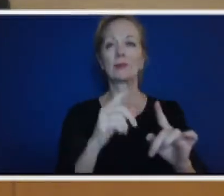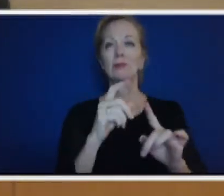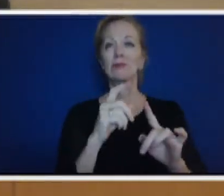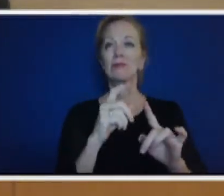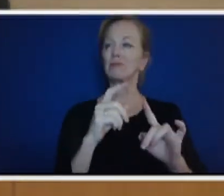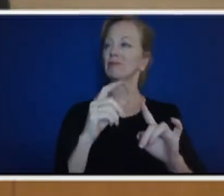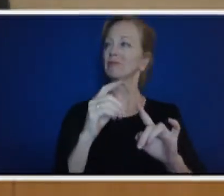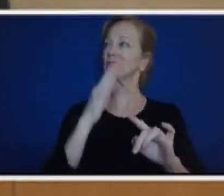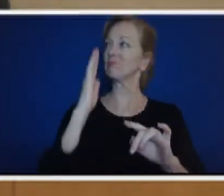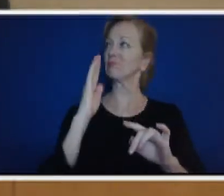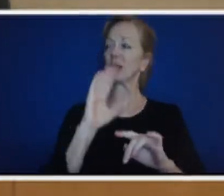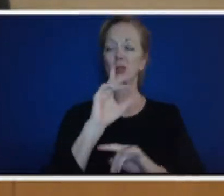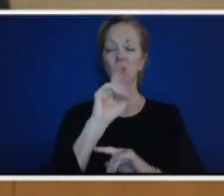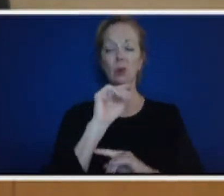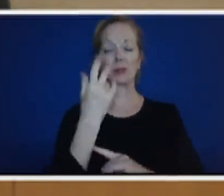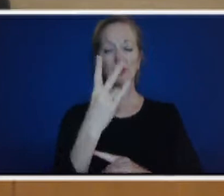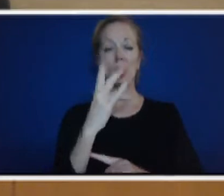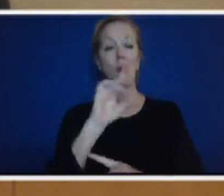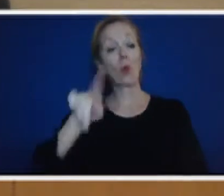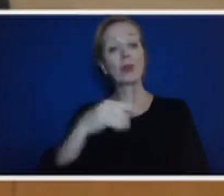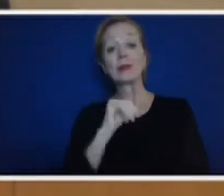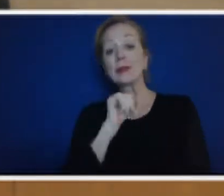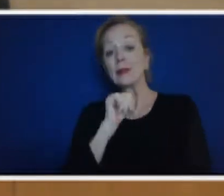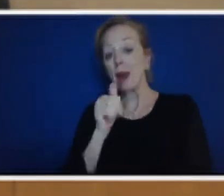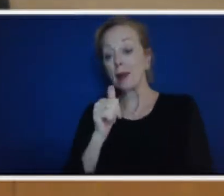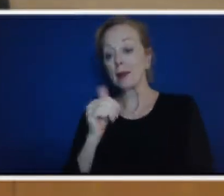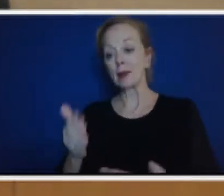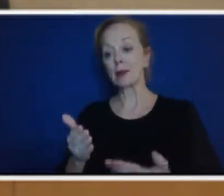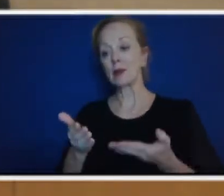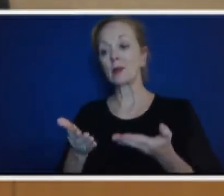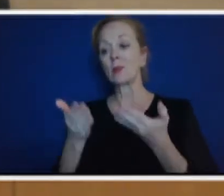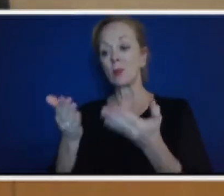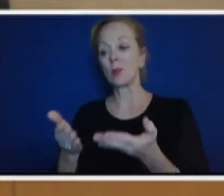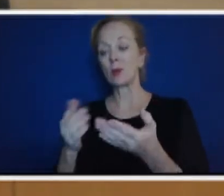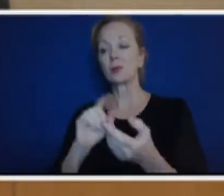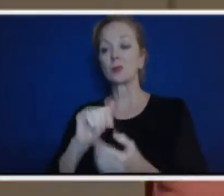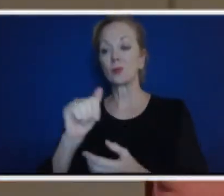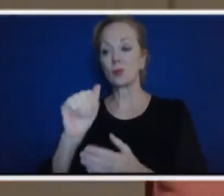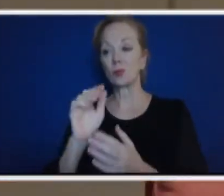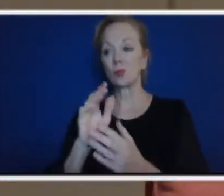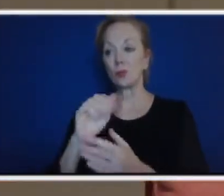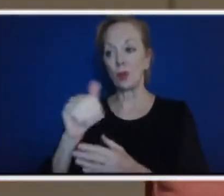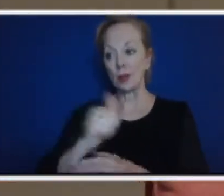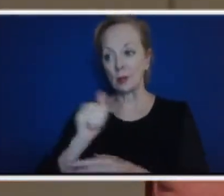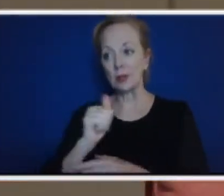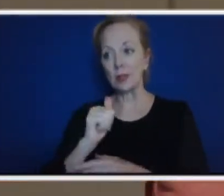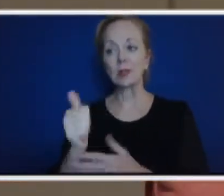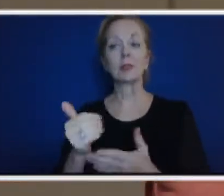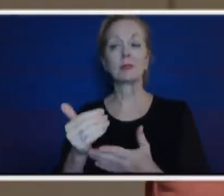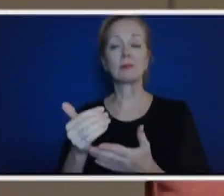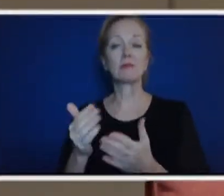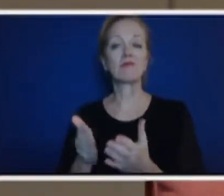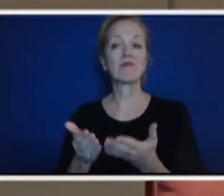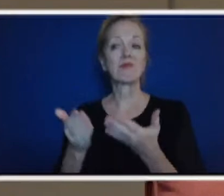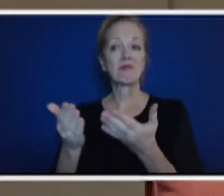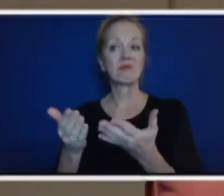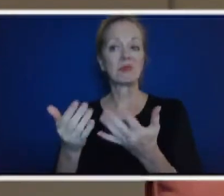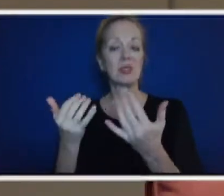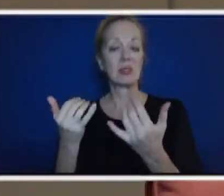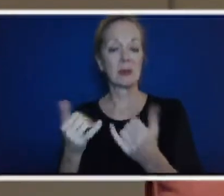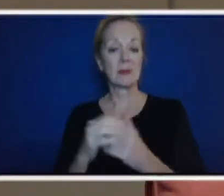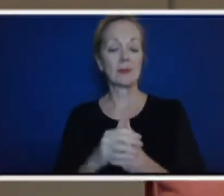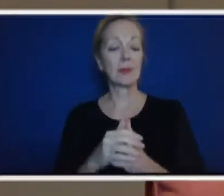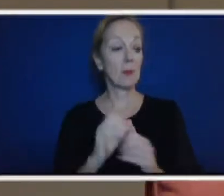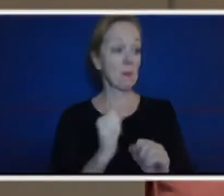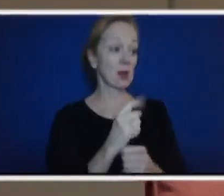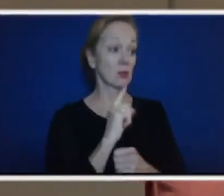only be denying the proposed transportation improvements that are in front of us this evening. So I think we would want to make sure the residents